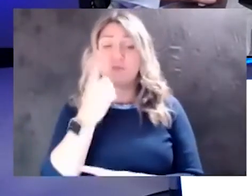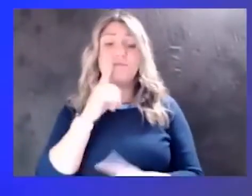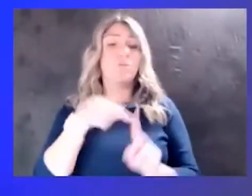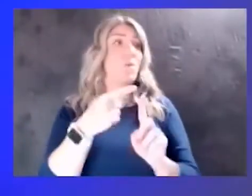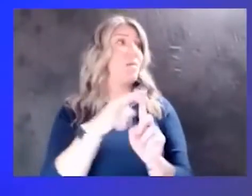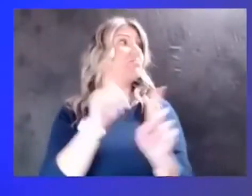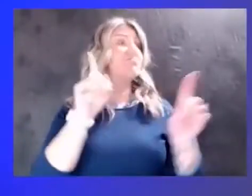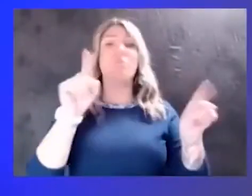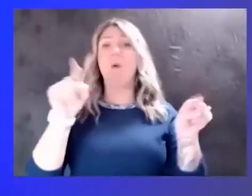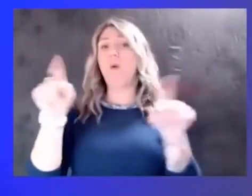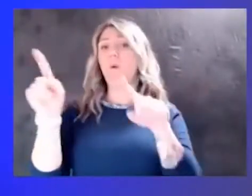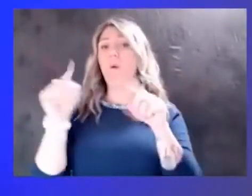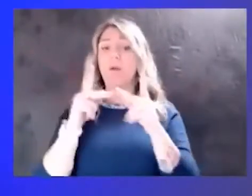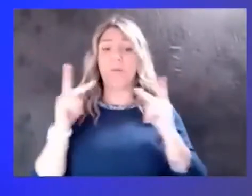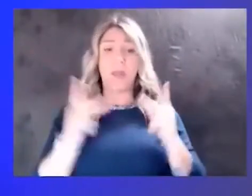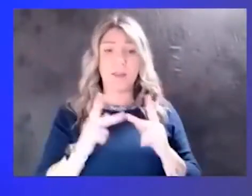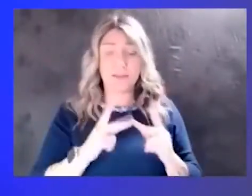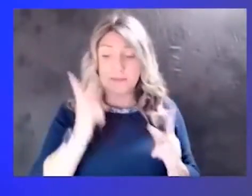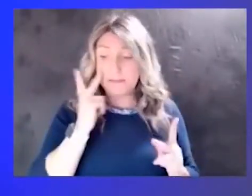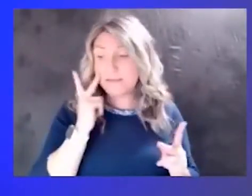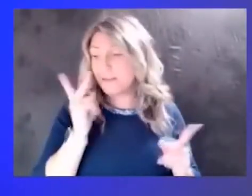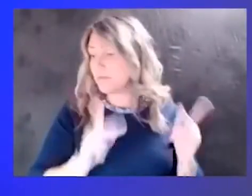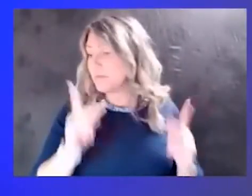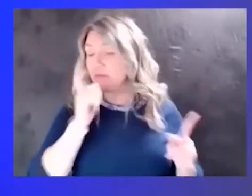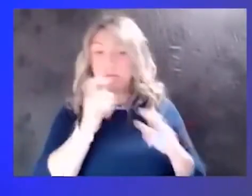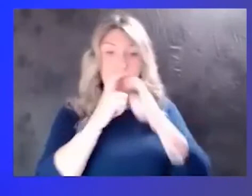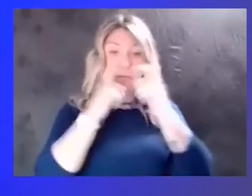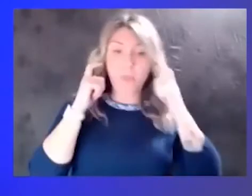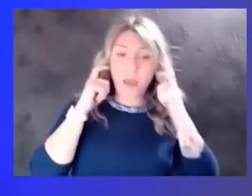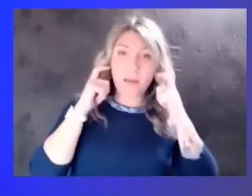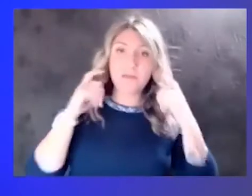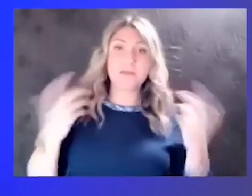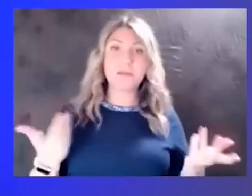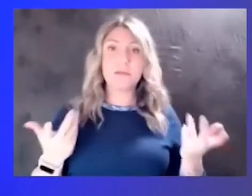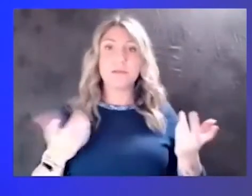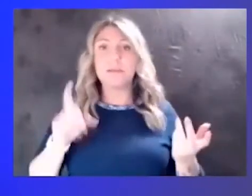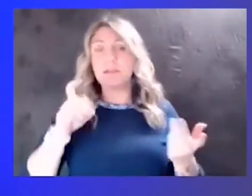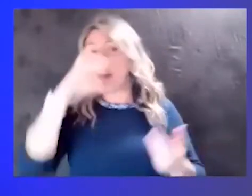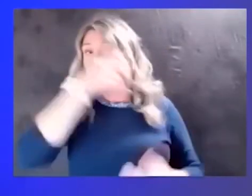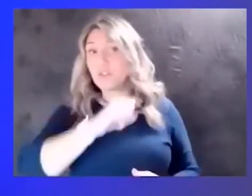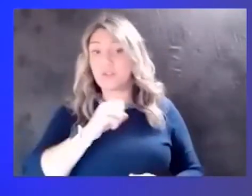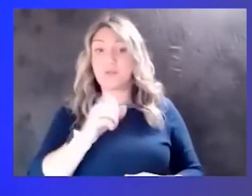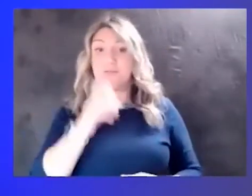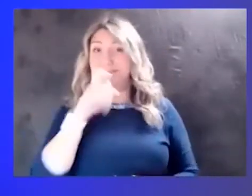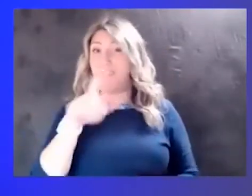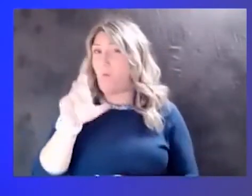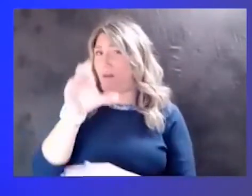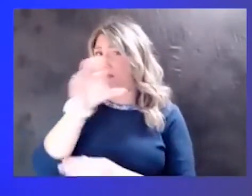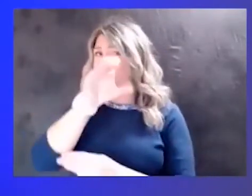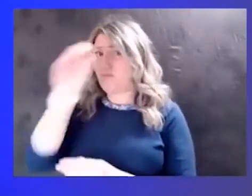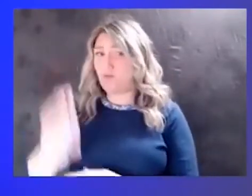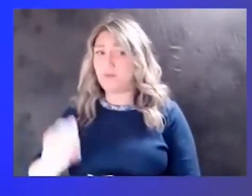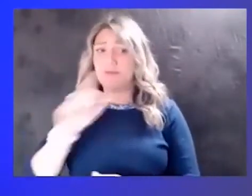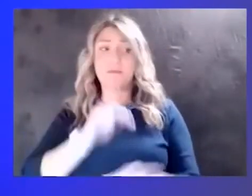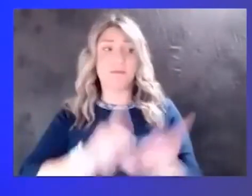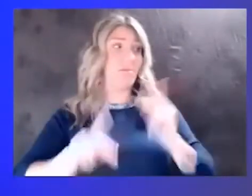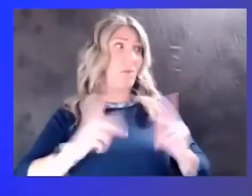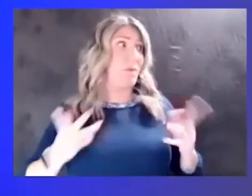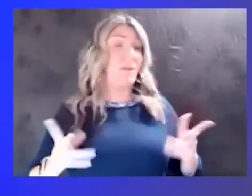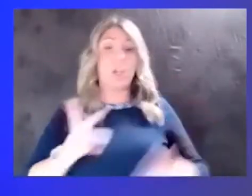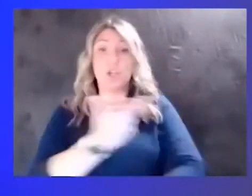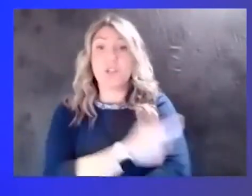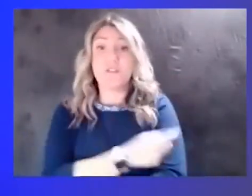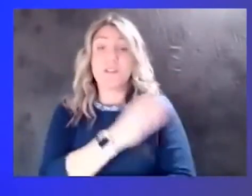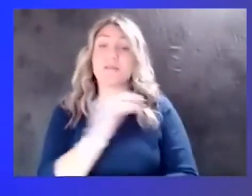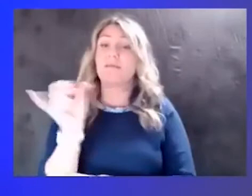see people that are unmasked, you have to assume that not 100% of people are vaccinated. And just like James